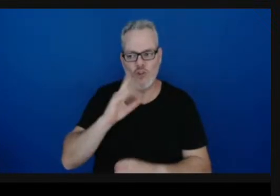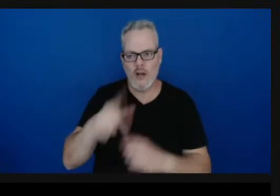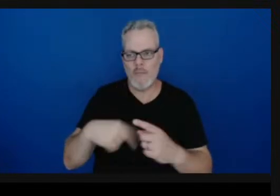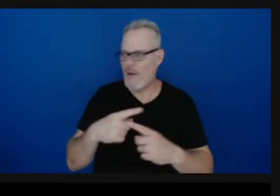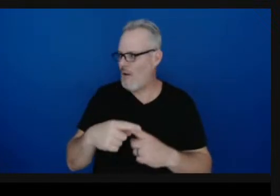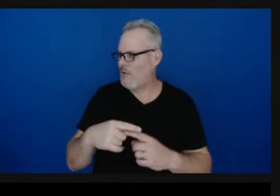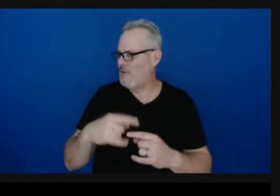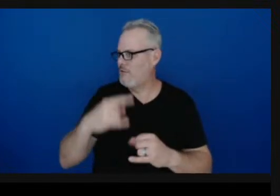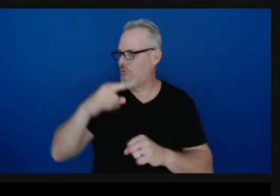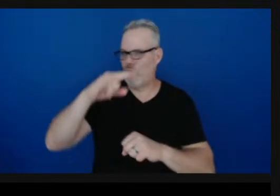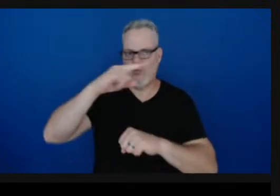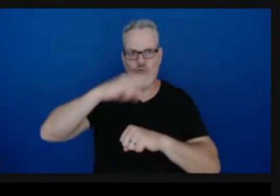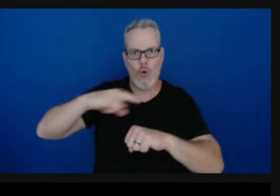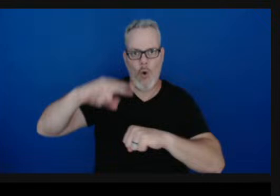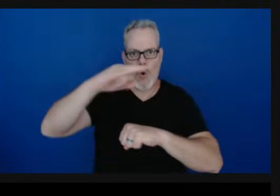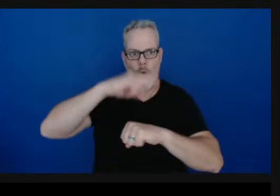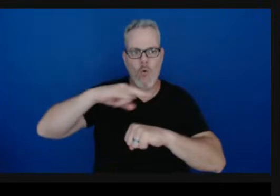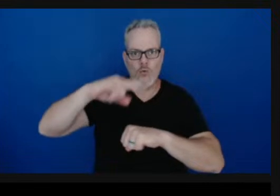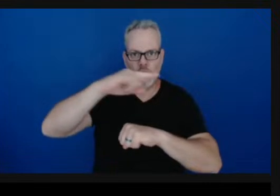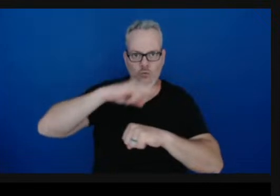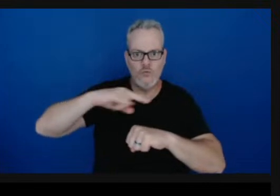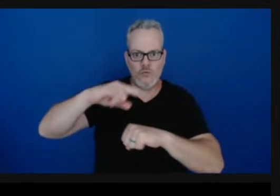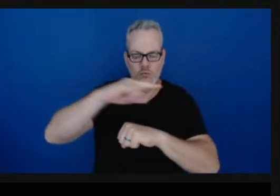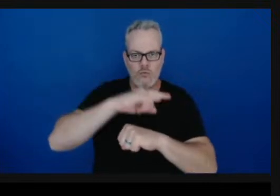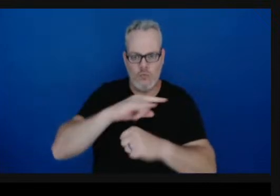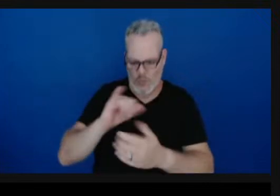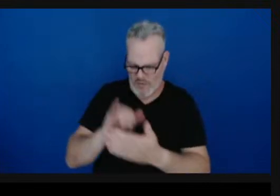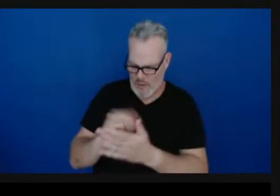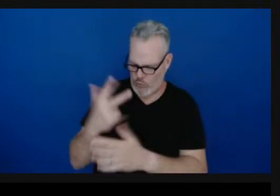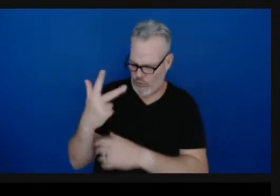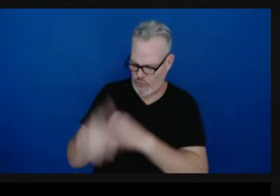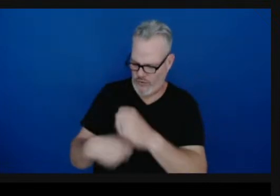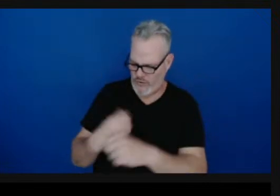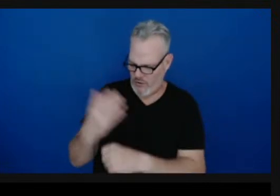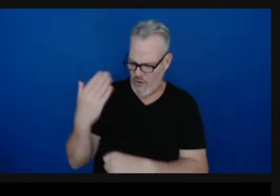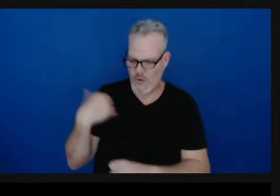Volcano Awareness Month. I want to say it might be 3 years ago now.